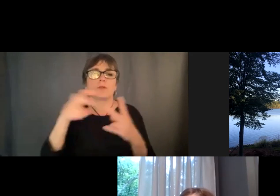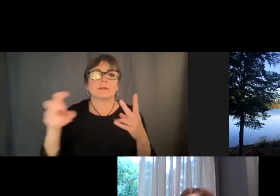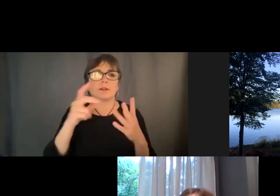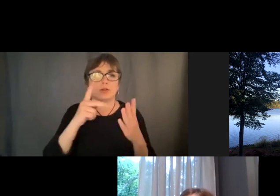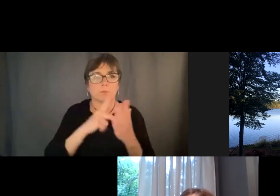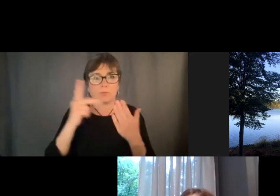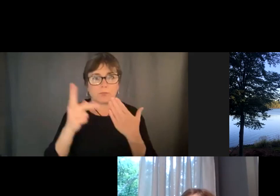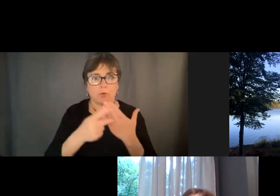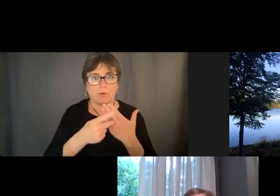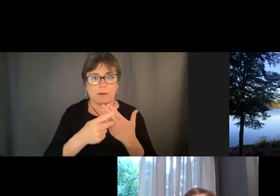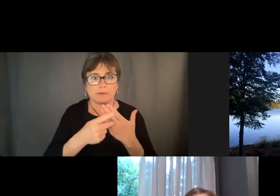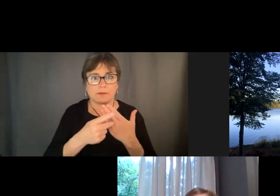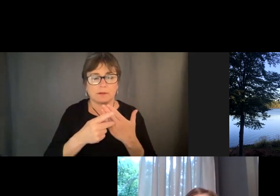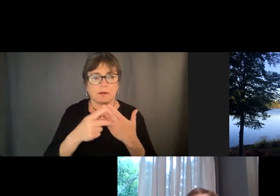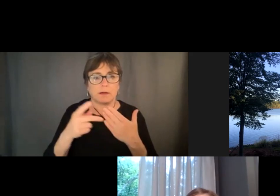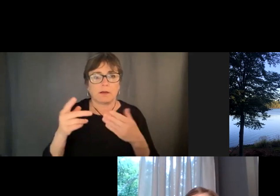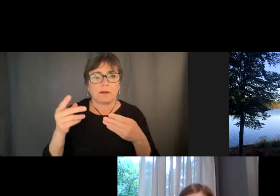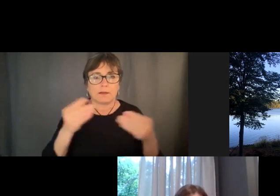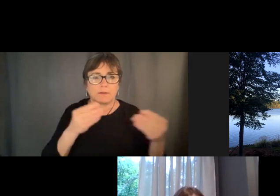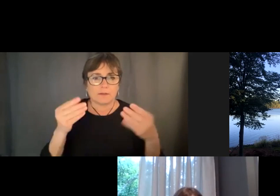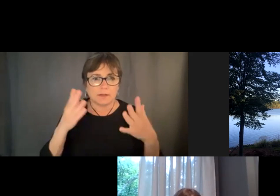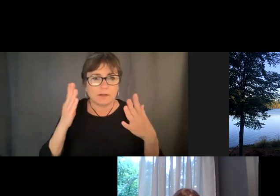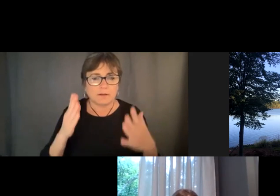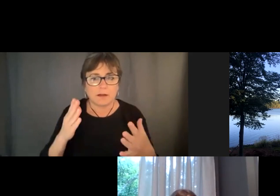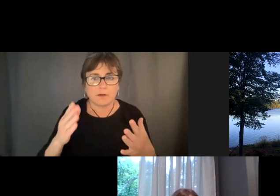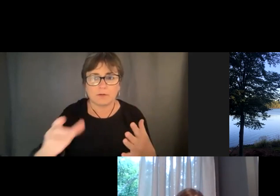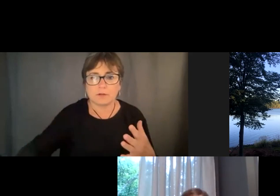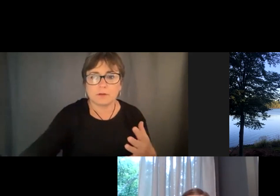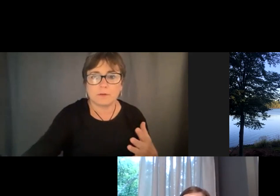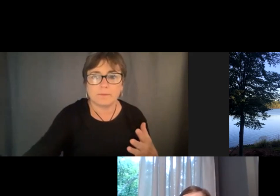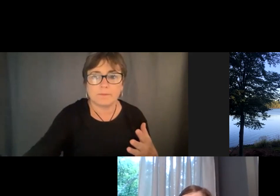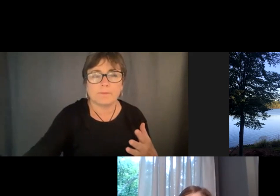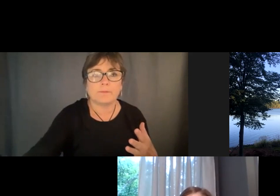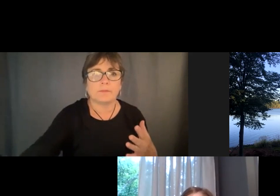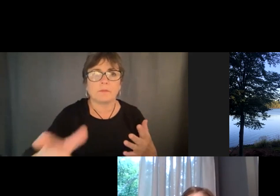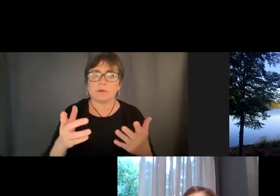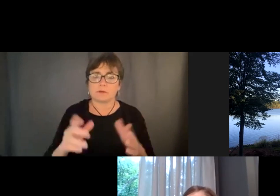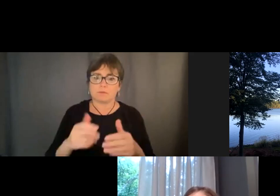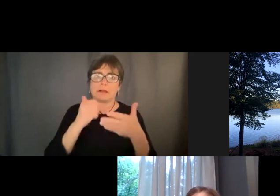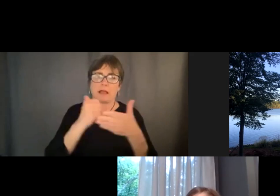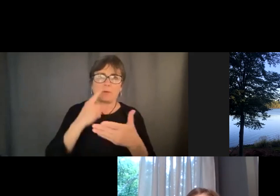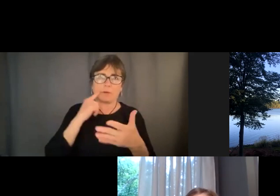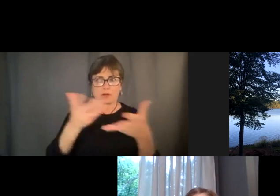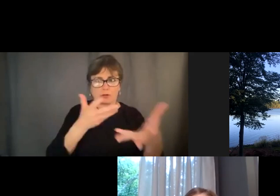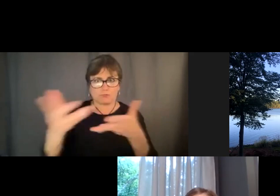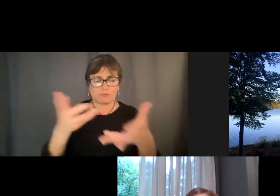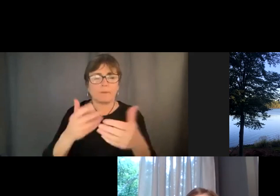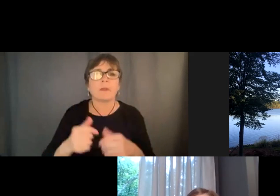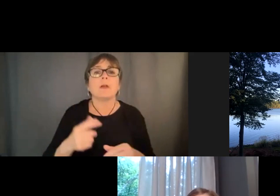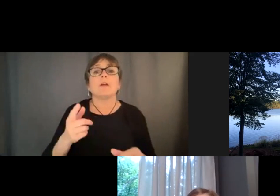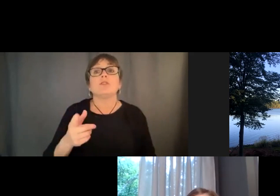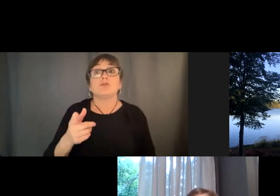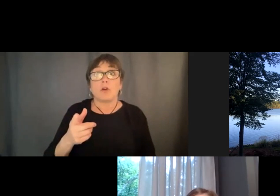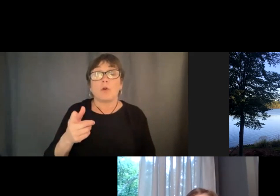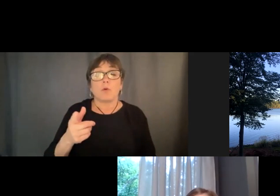signs up facilitators and connectors to them to open up a whole relationship circle. So he met his connector, and we were all going to go out